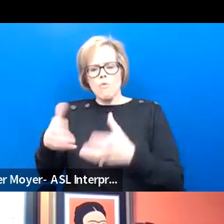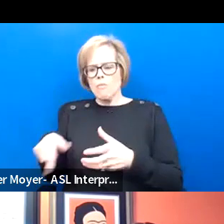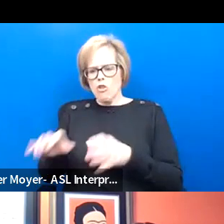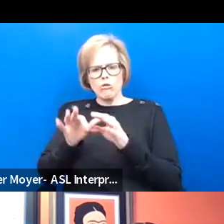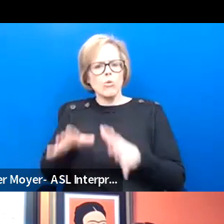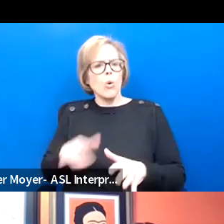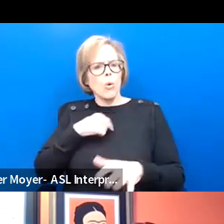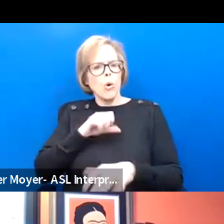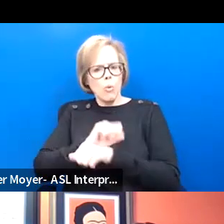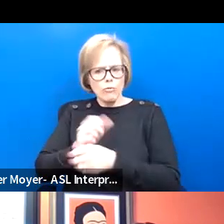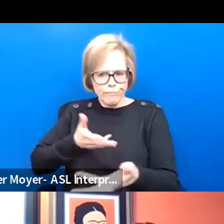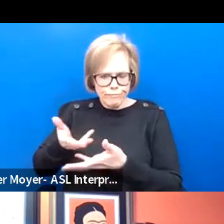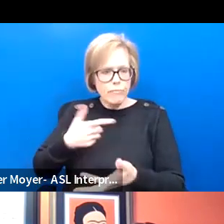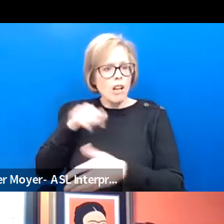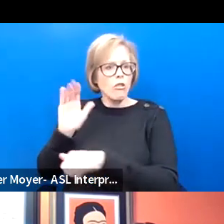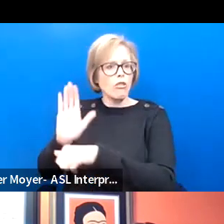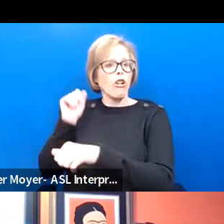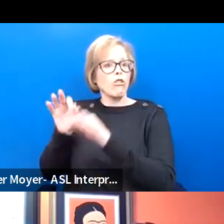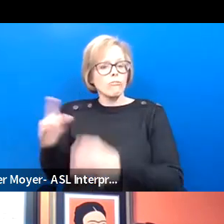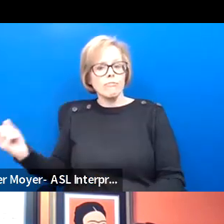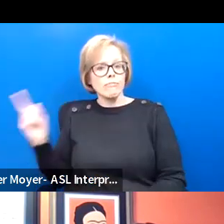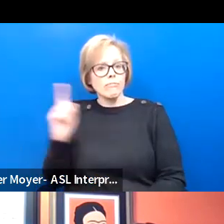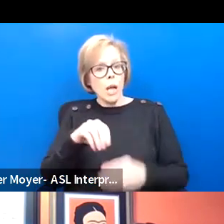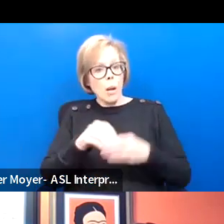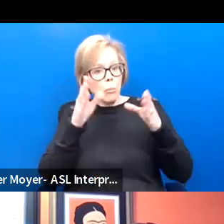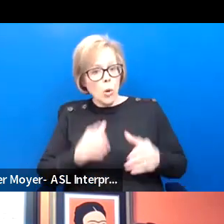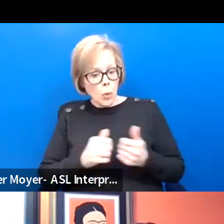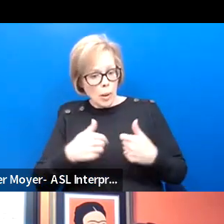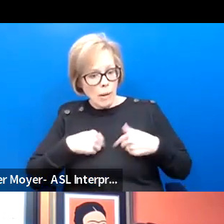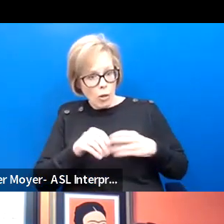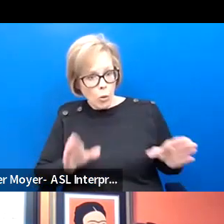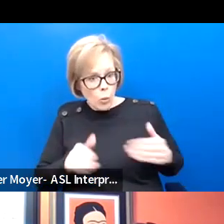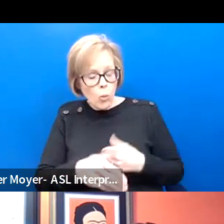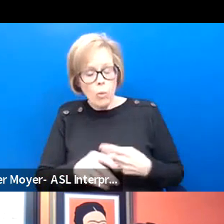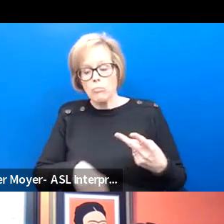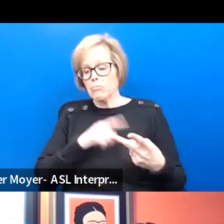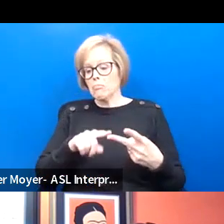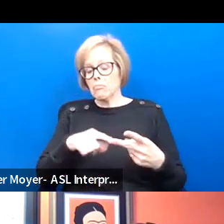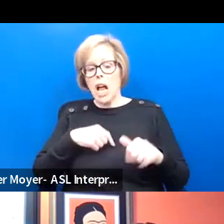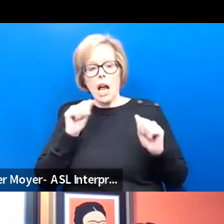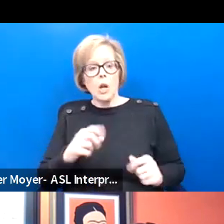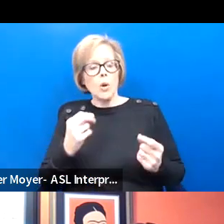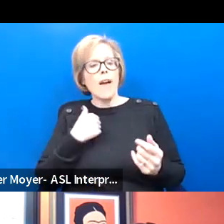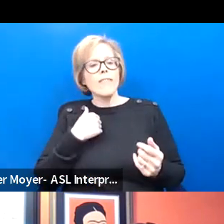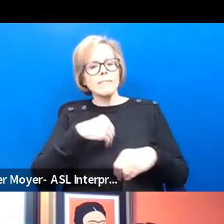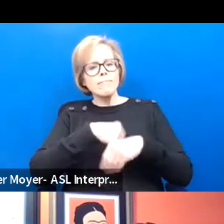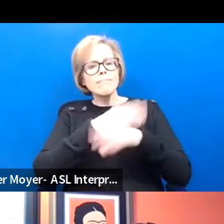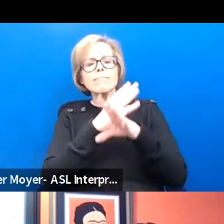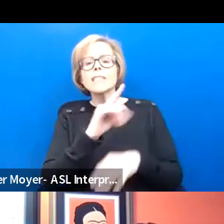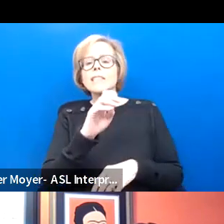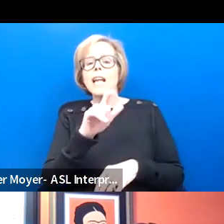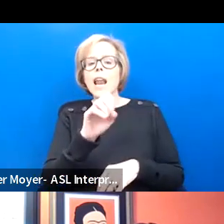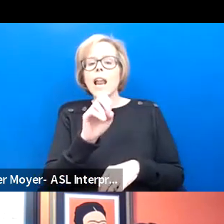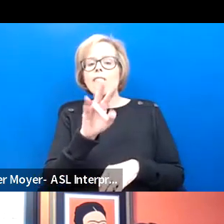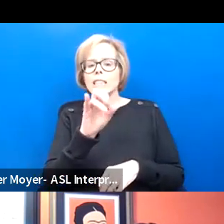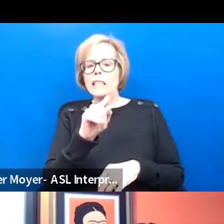work with, and I can call an interpreter to come be here in person with me in the room. I can also do, we have televisit appointments where I can